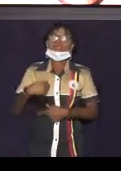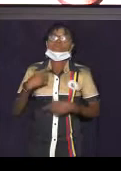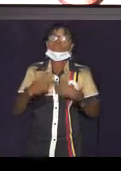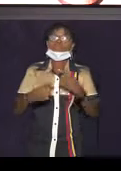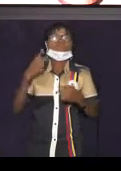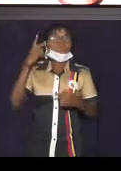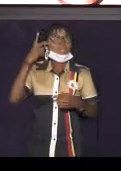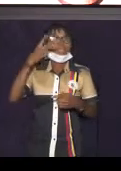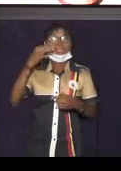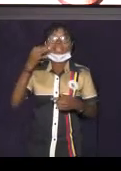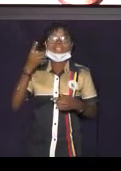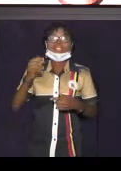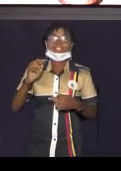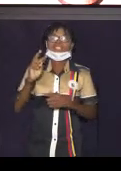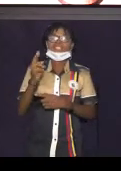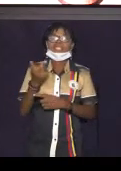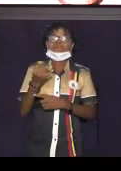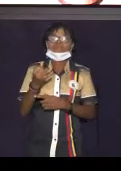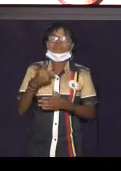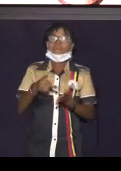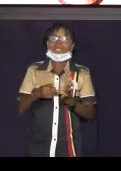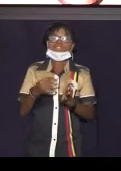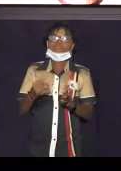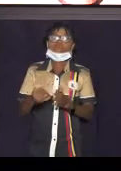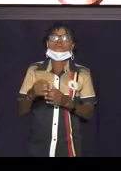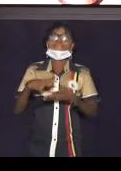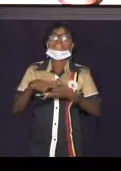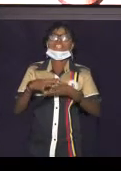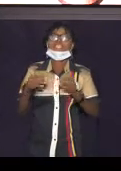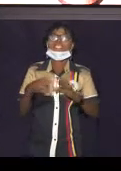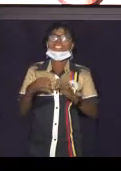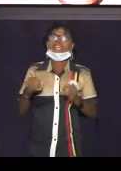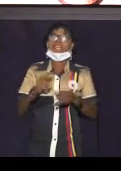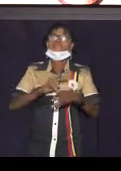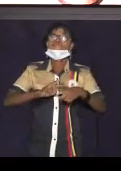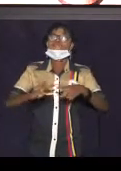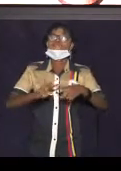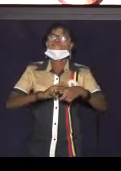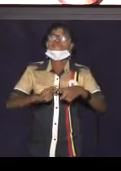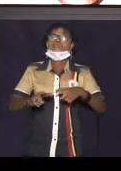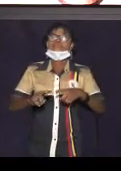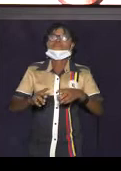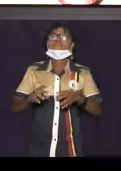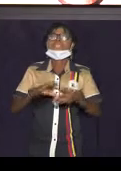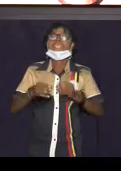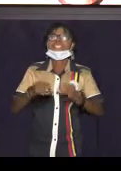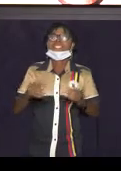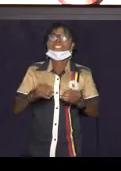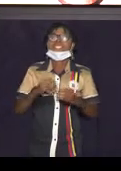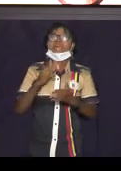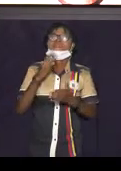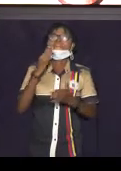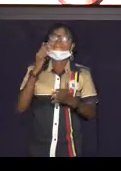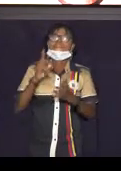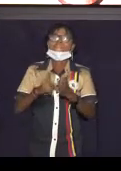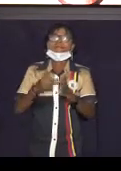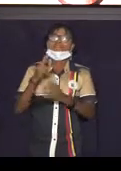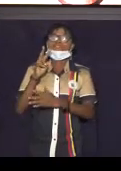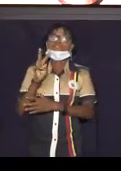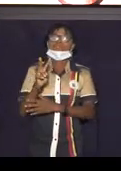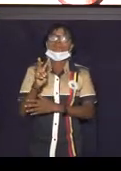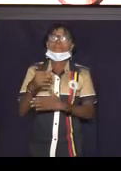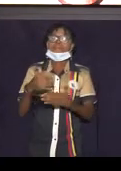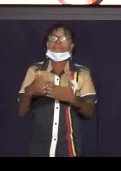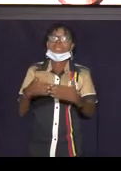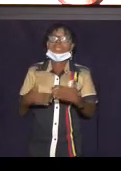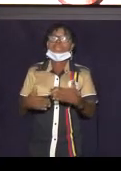part of verb tenses. Yes, verb tenses part 2. Okay, before